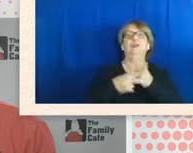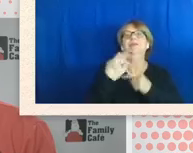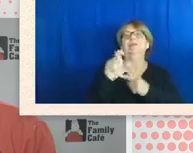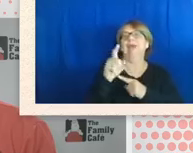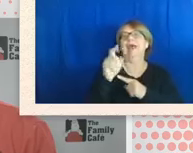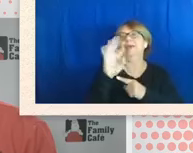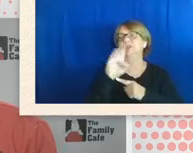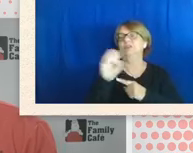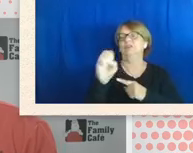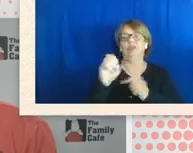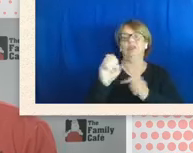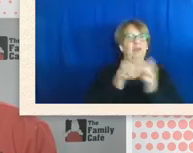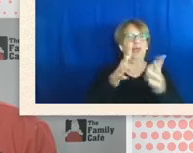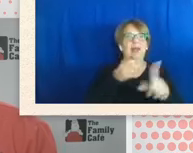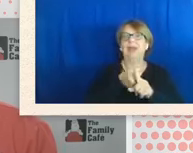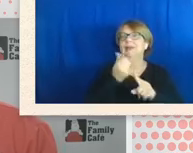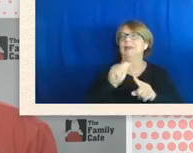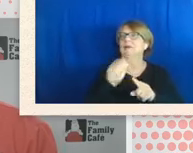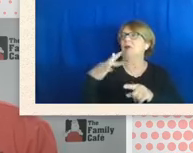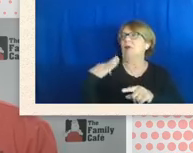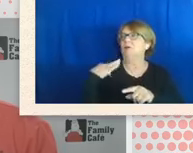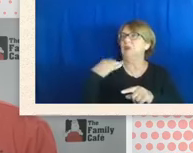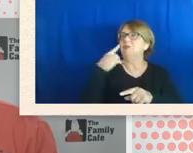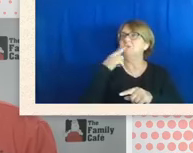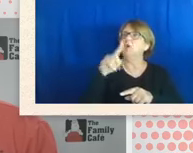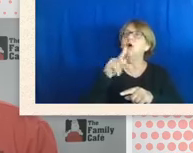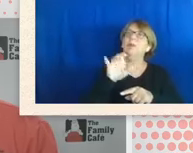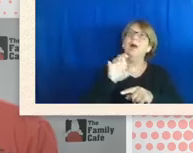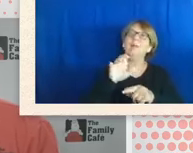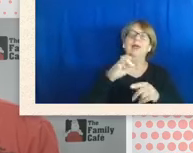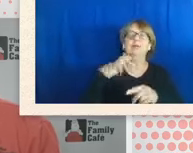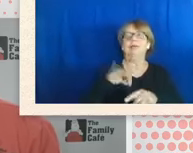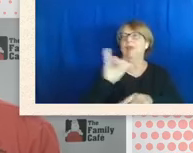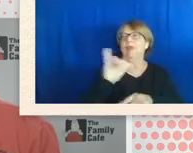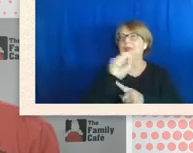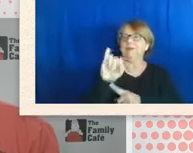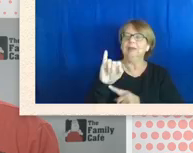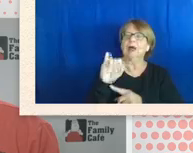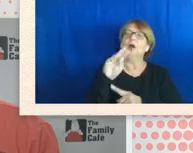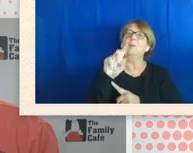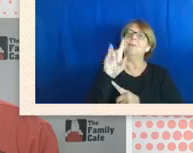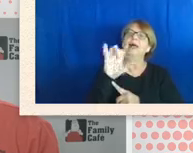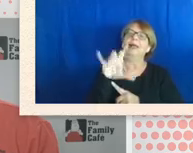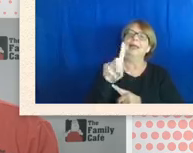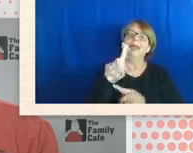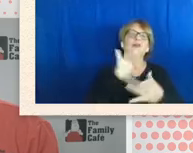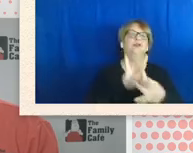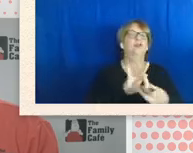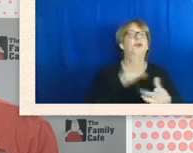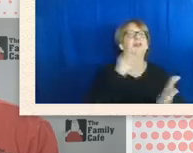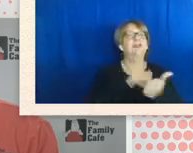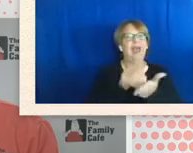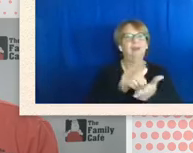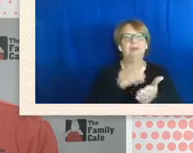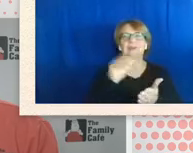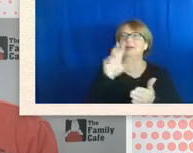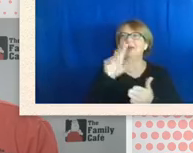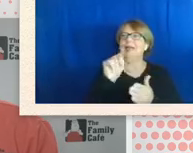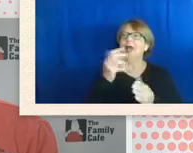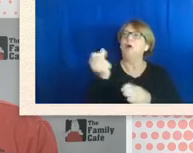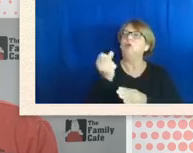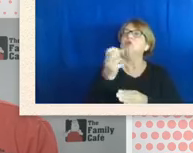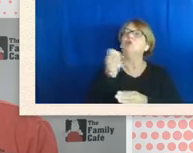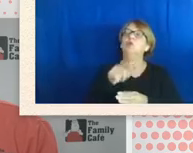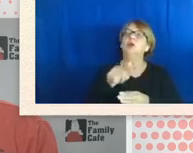impacting eligibility for public benefits like SSI or Medicaid. Join the thousands of account holders today. Plus, when you enroll by June